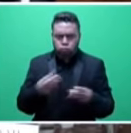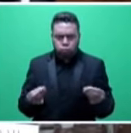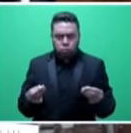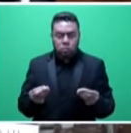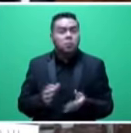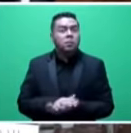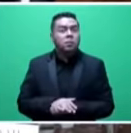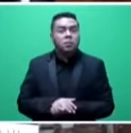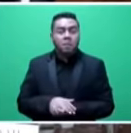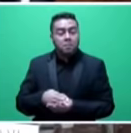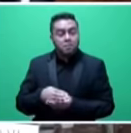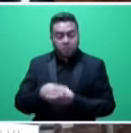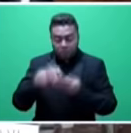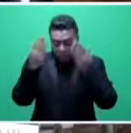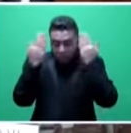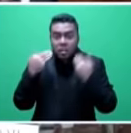Mr. Speaker, sir,